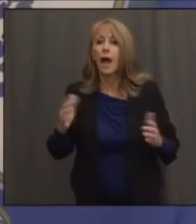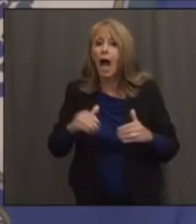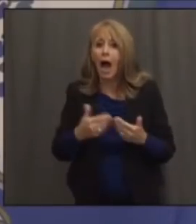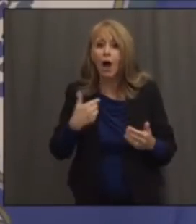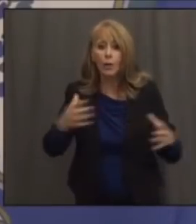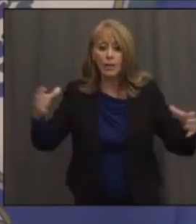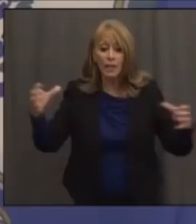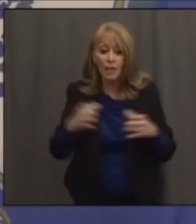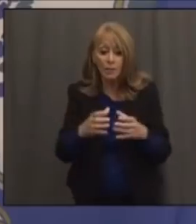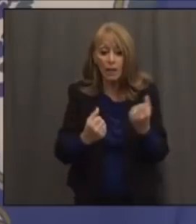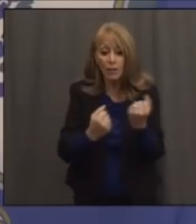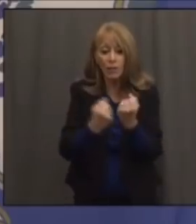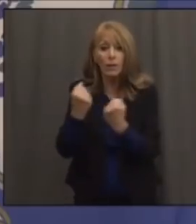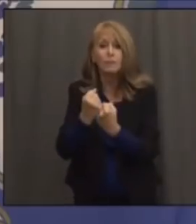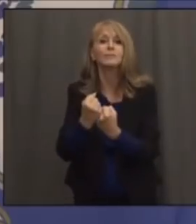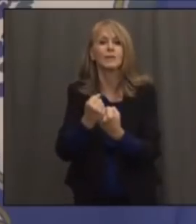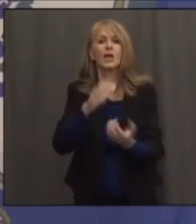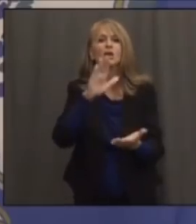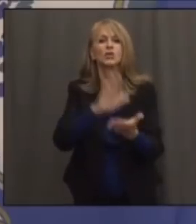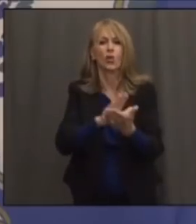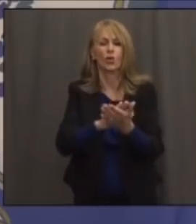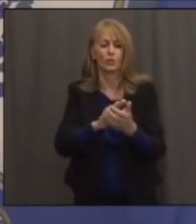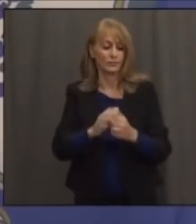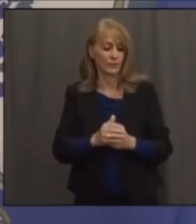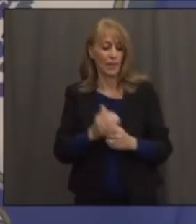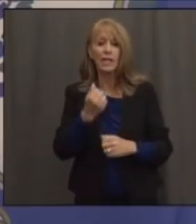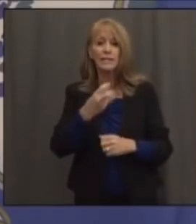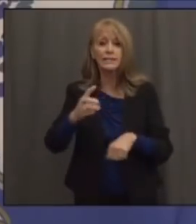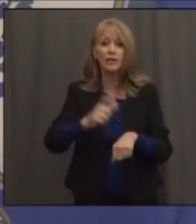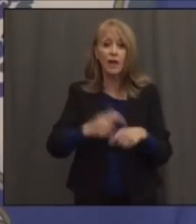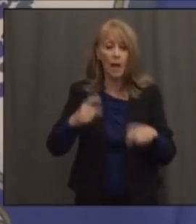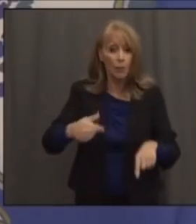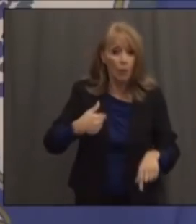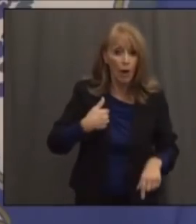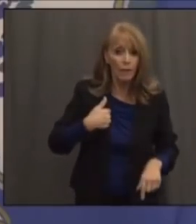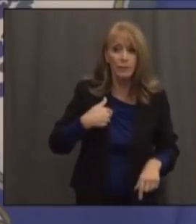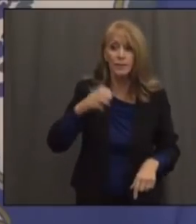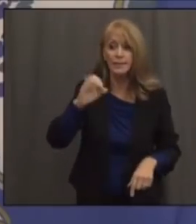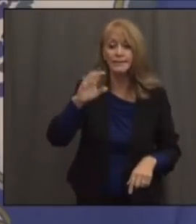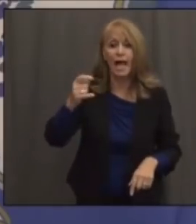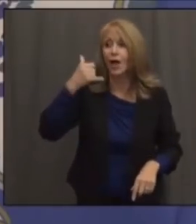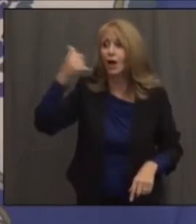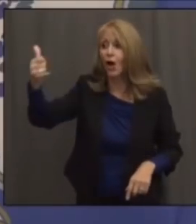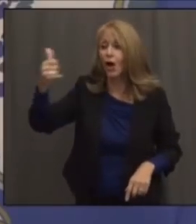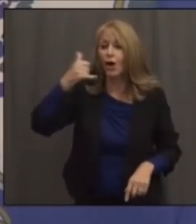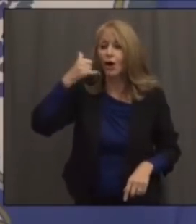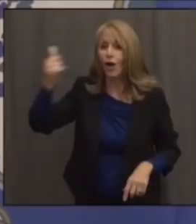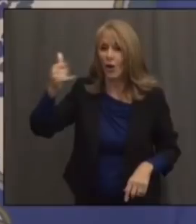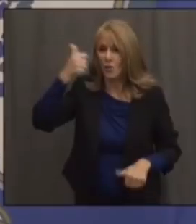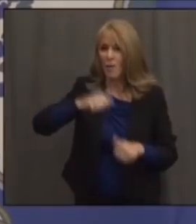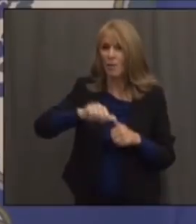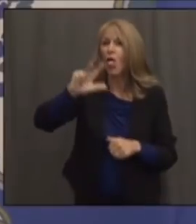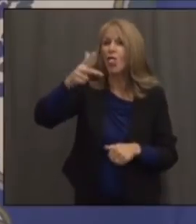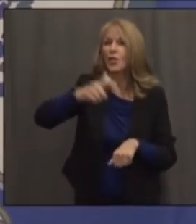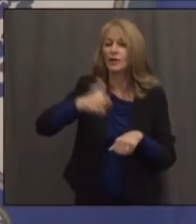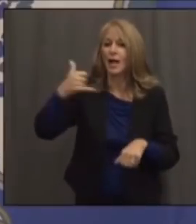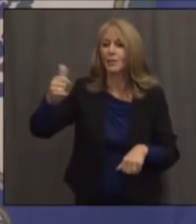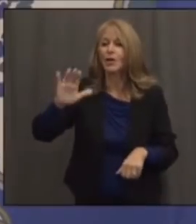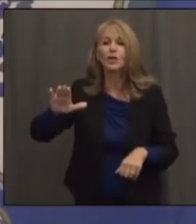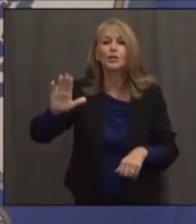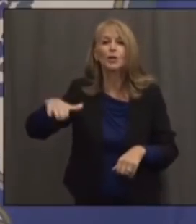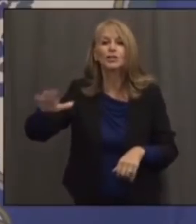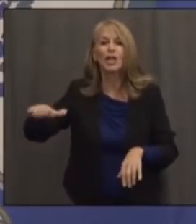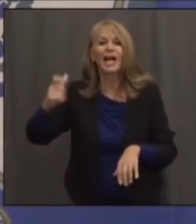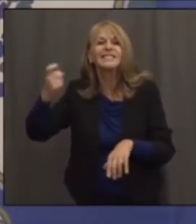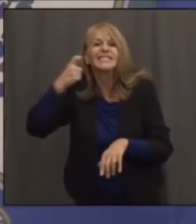was, I had called Scott a couple of times, and finally I called him a third time. I don't know if you remember this, and your kid had just been